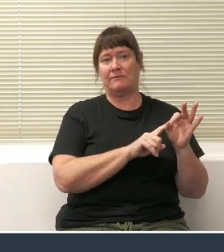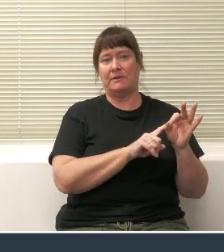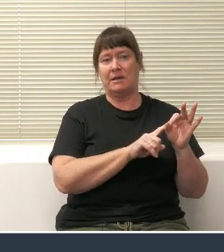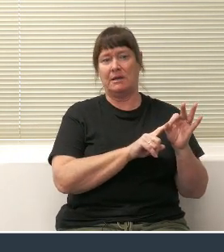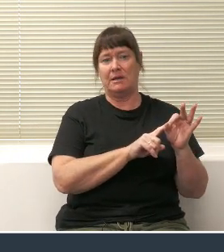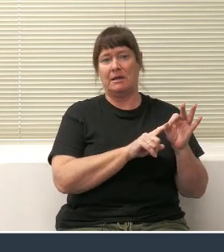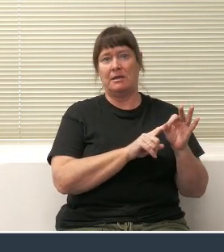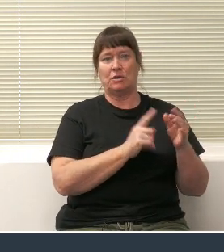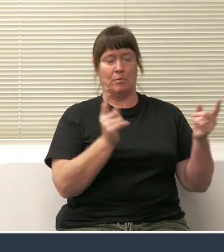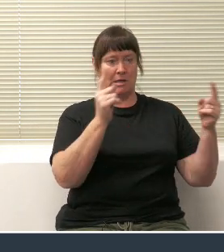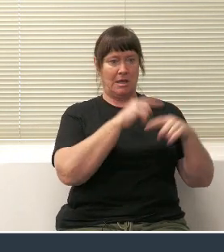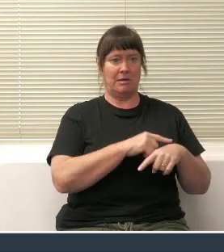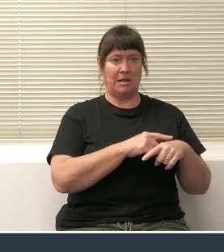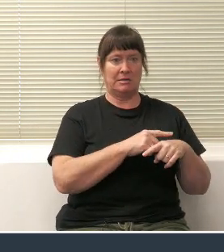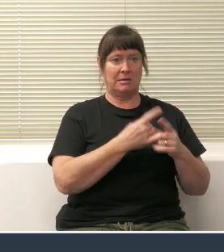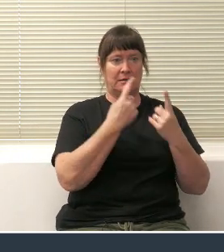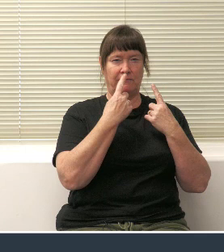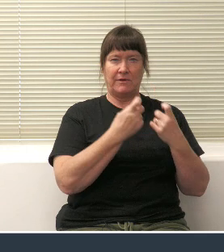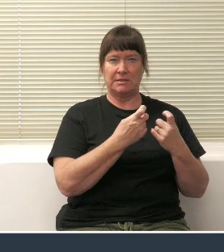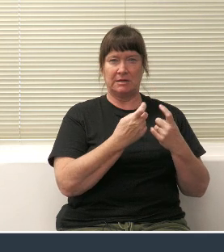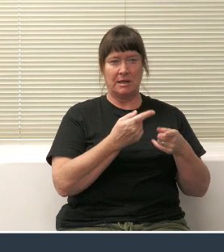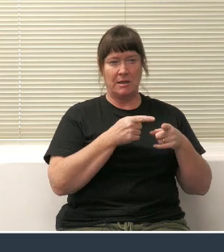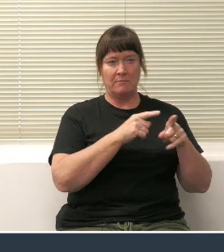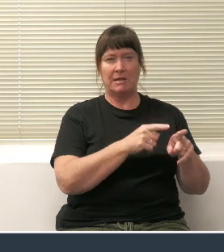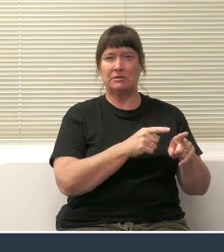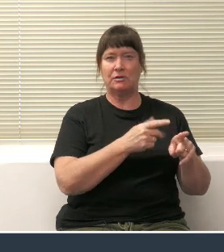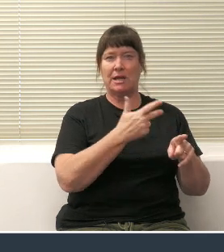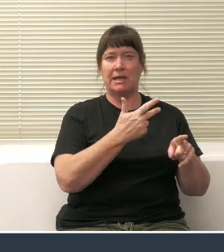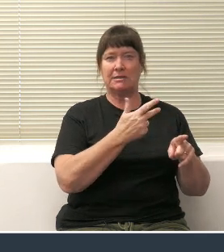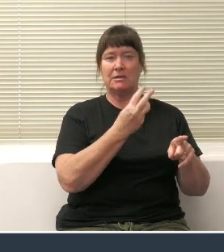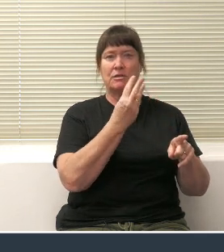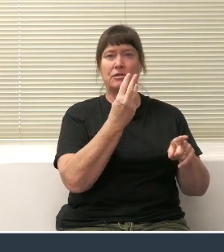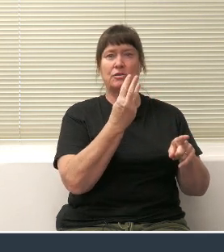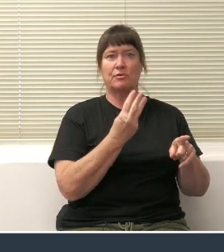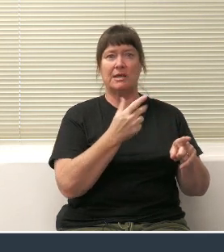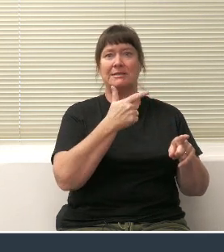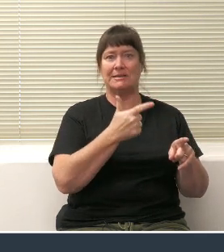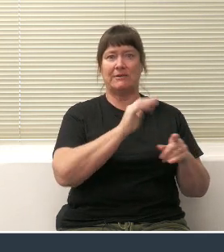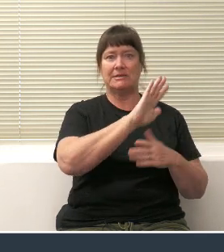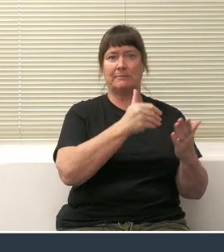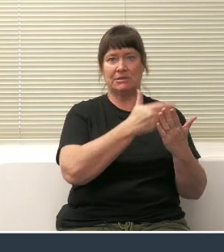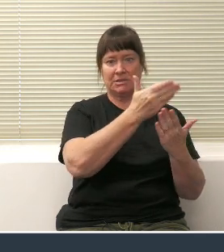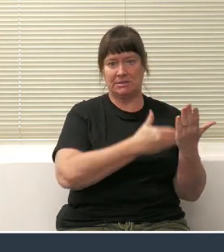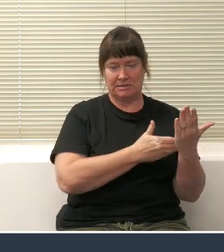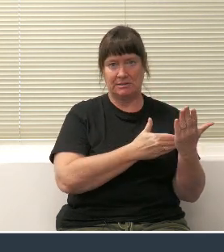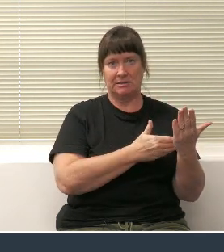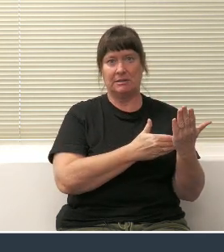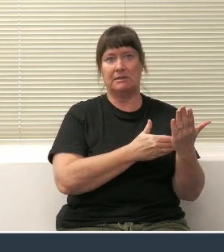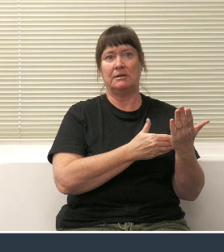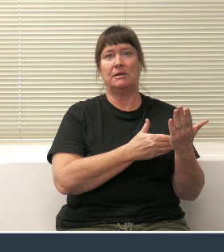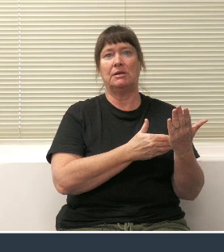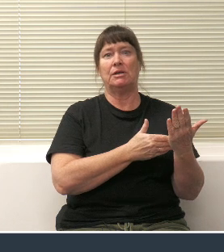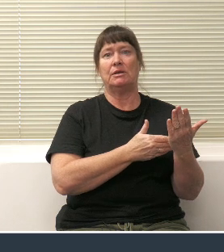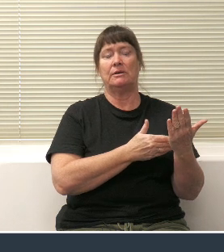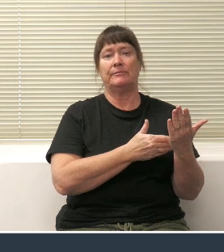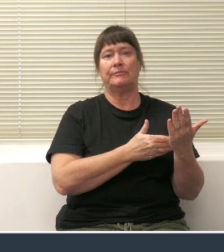we calculated the findings in the document based on 837 submissions, and you'll see in the document